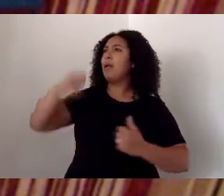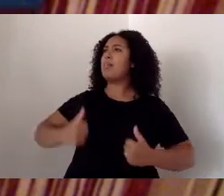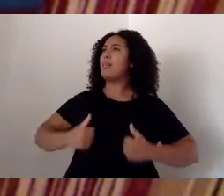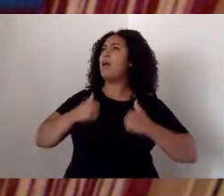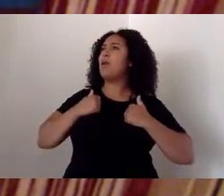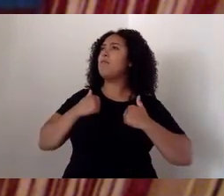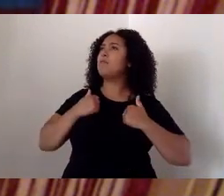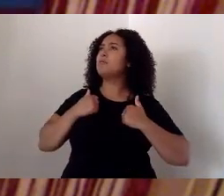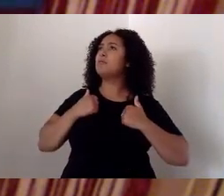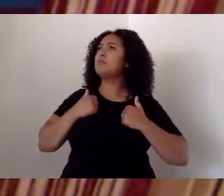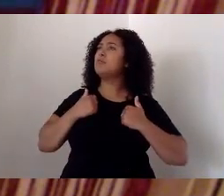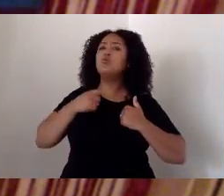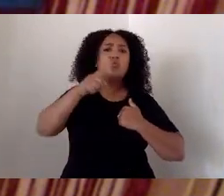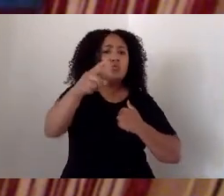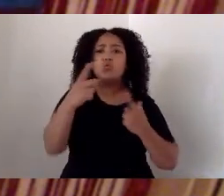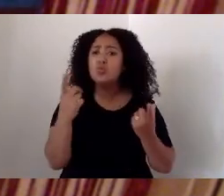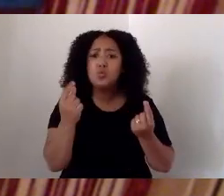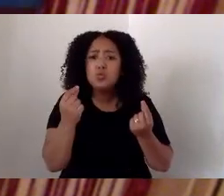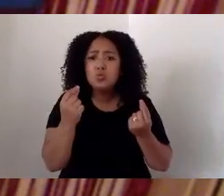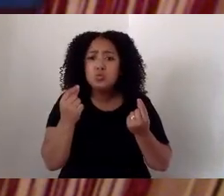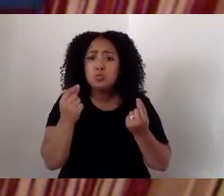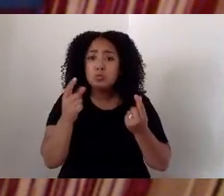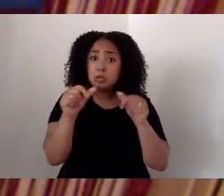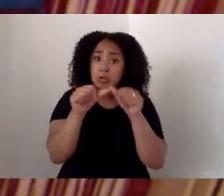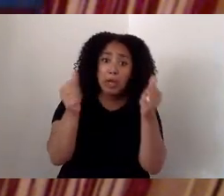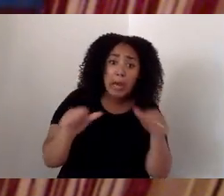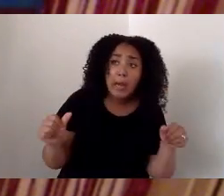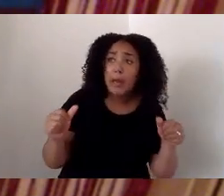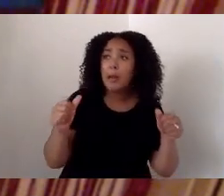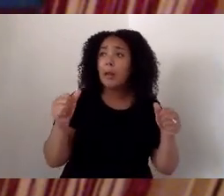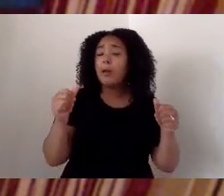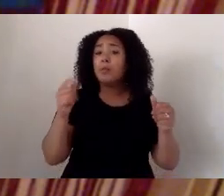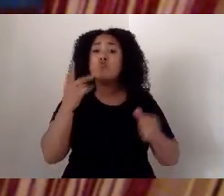of shapes would they look like? What color would you use?